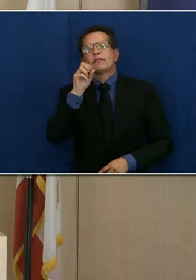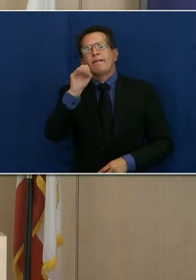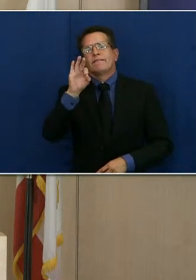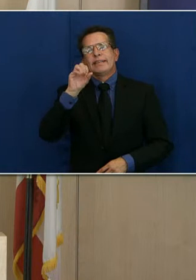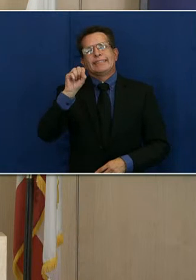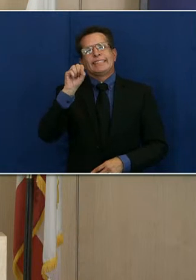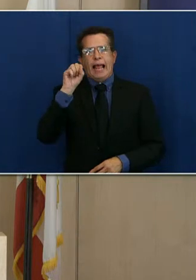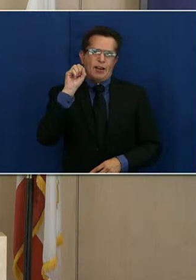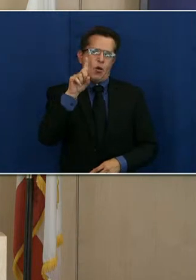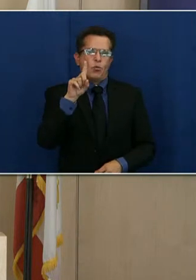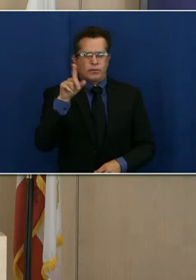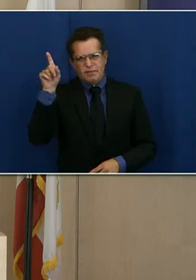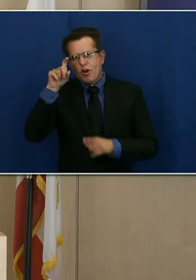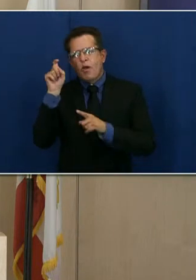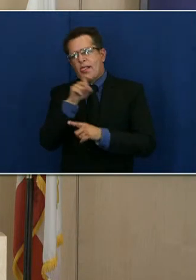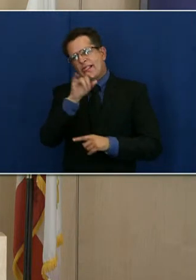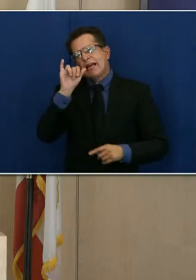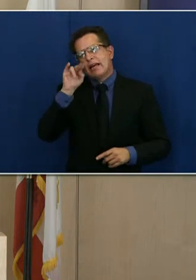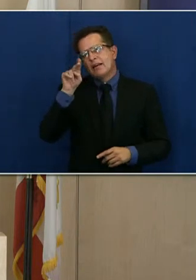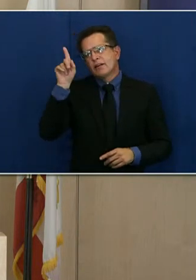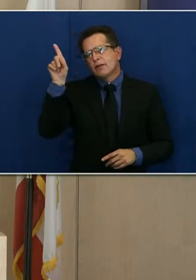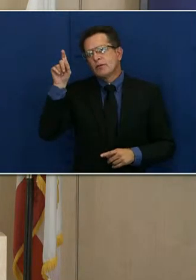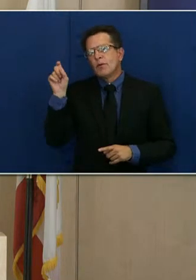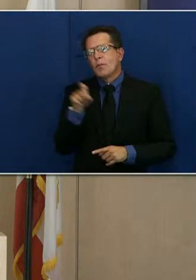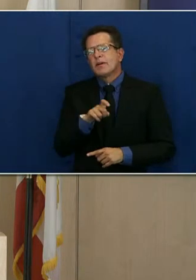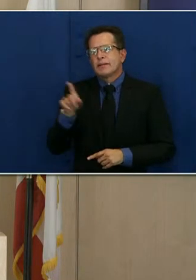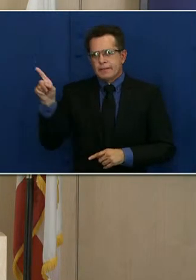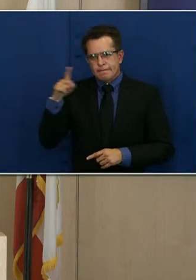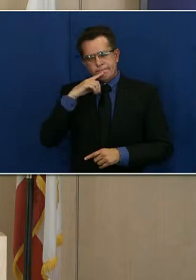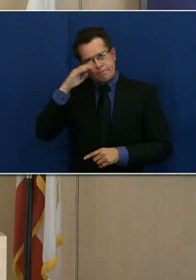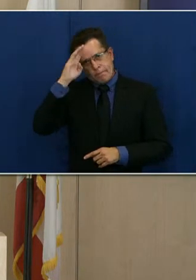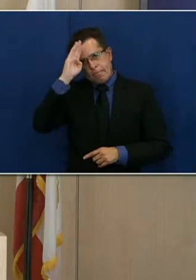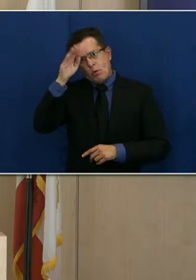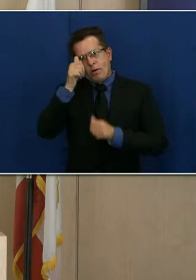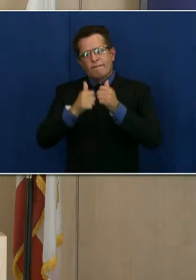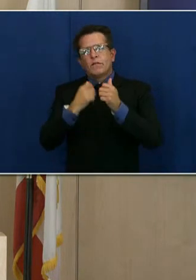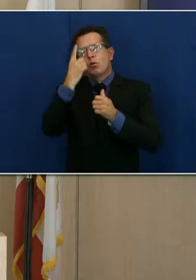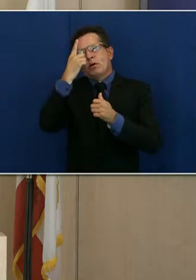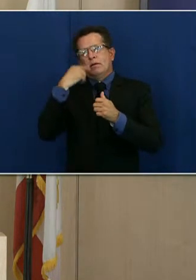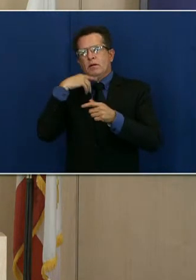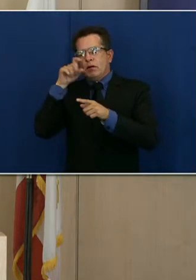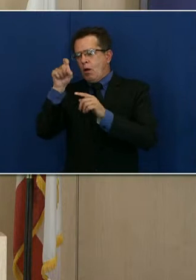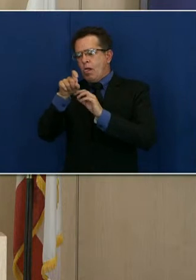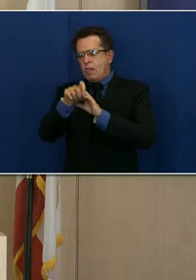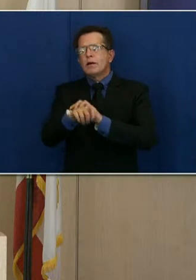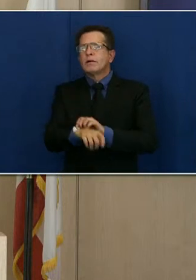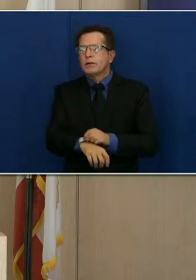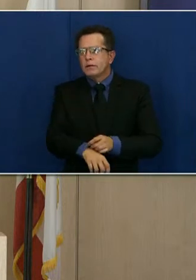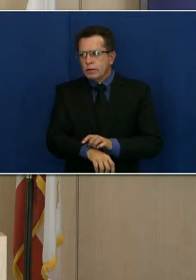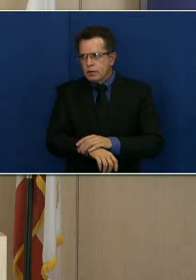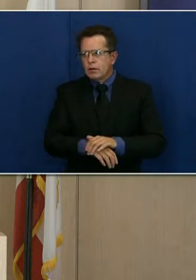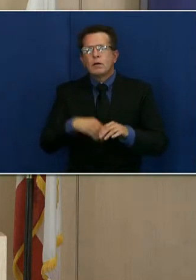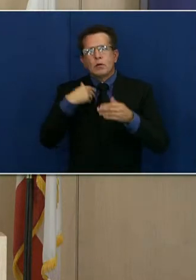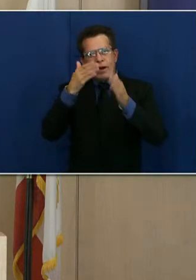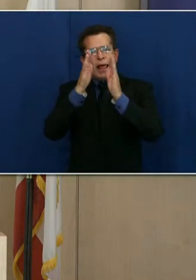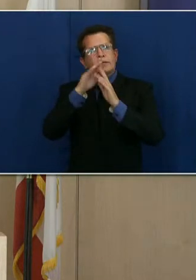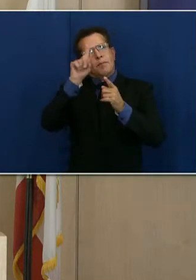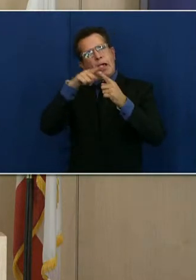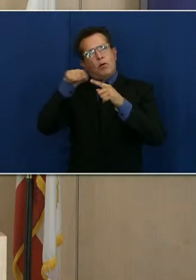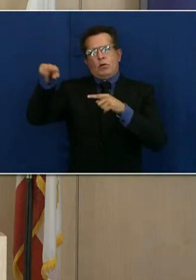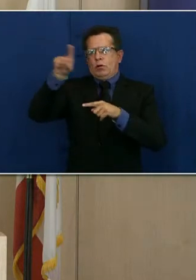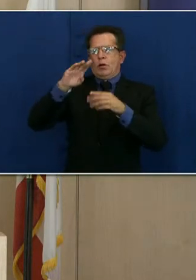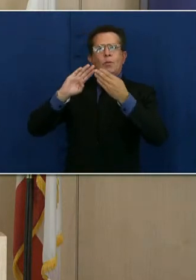Hi there, everyone. I was just calling to ask about the community